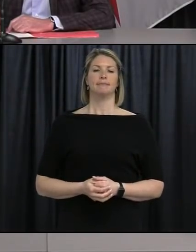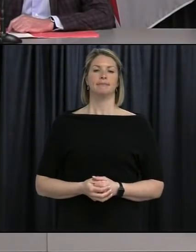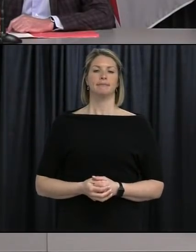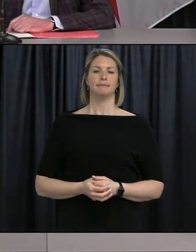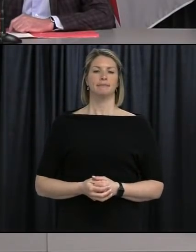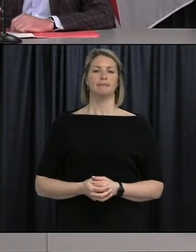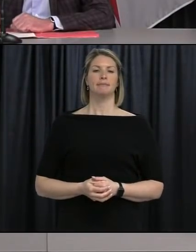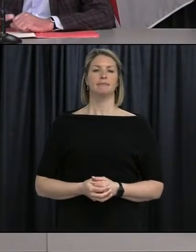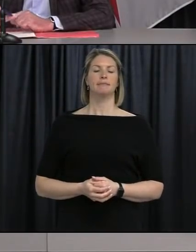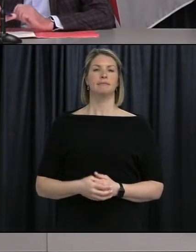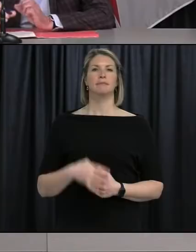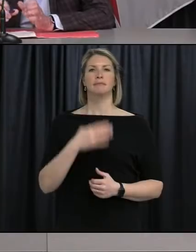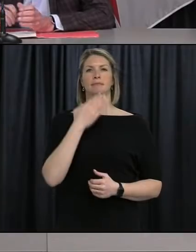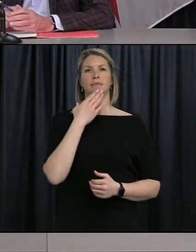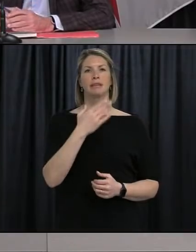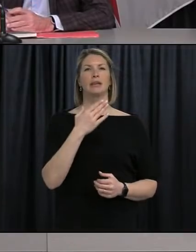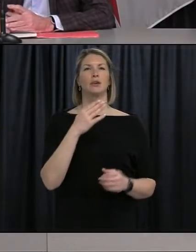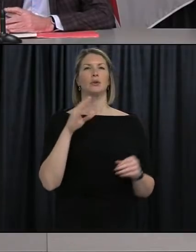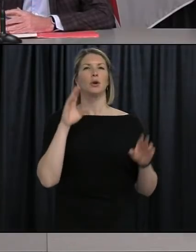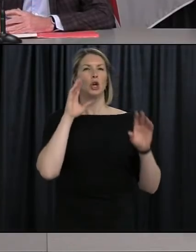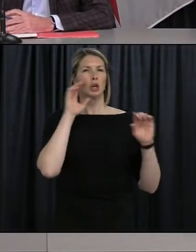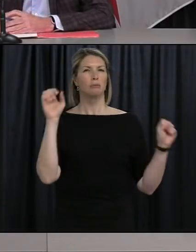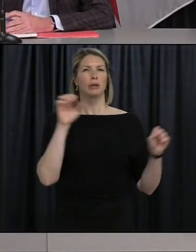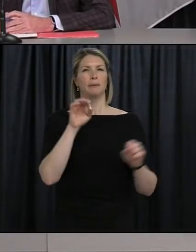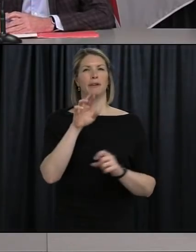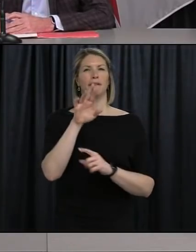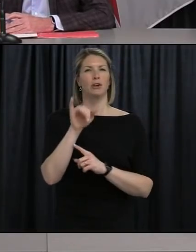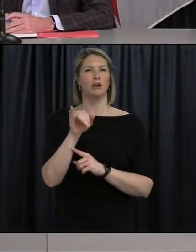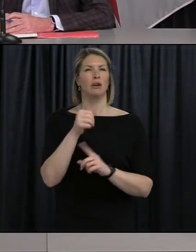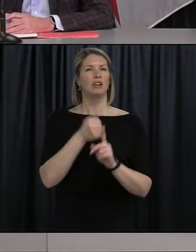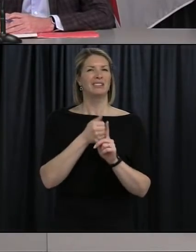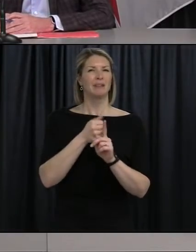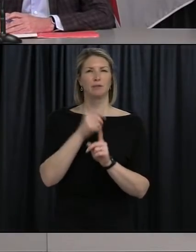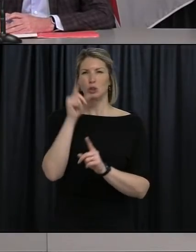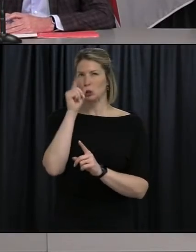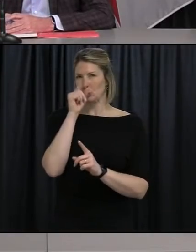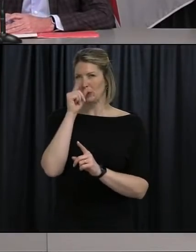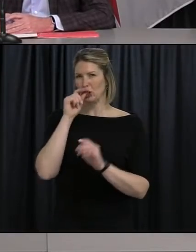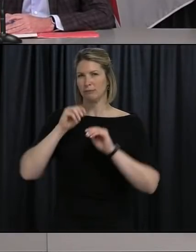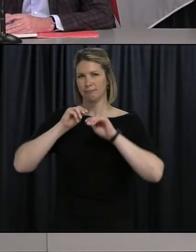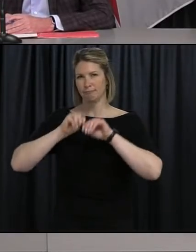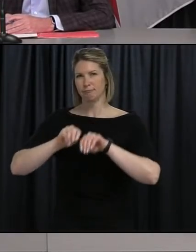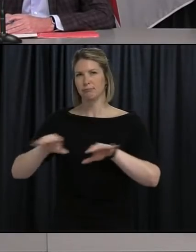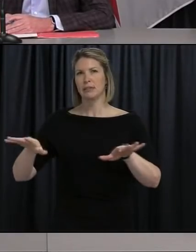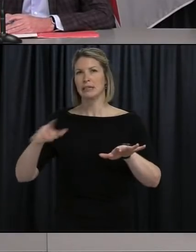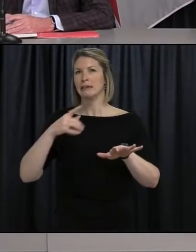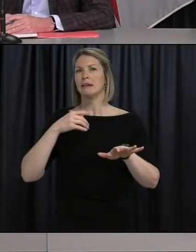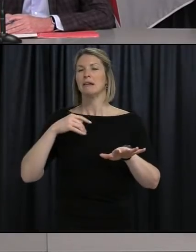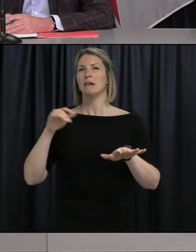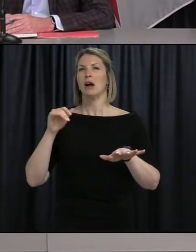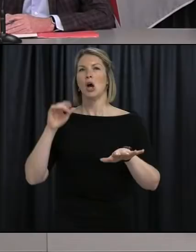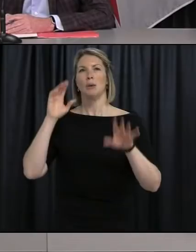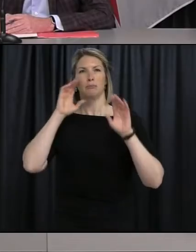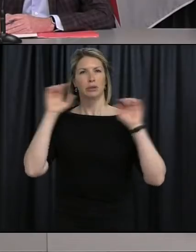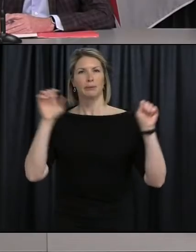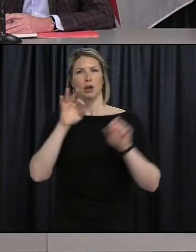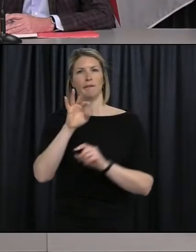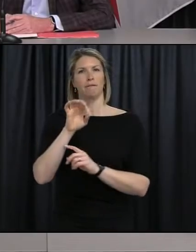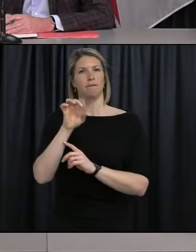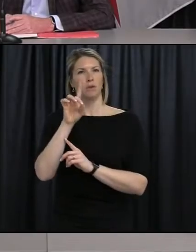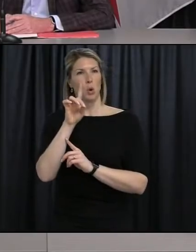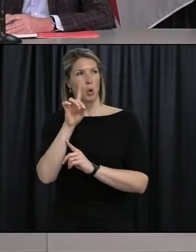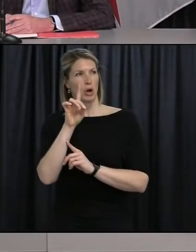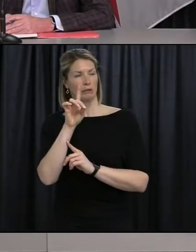Thank you. Premier Ferry, you tweeted not long ago about speaking with Premier Doug Ford in Ontario, saying you'd offer any help that was needed.